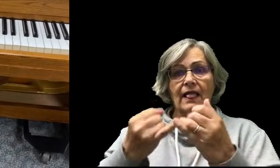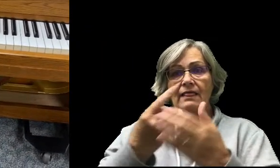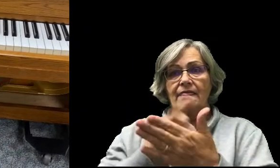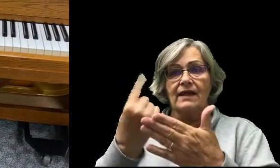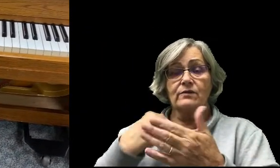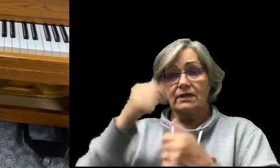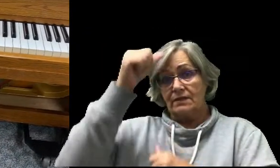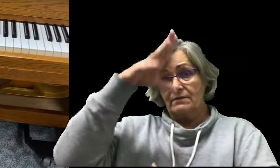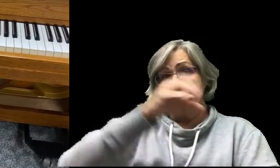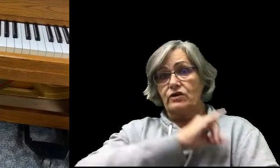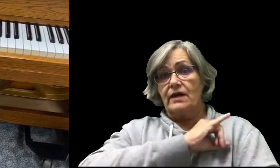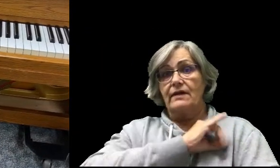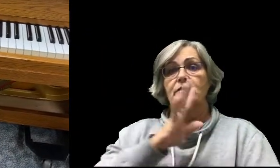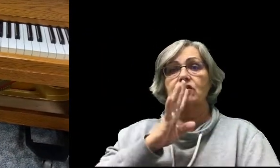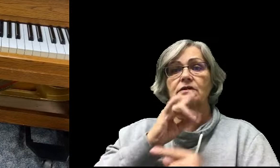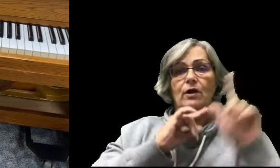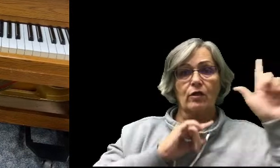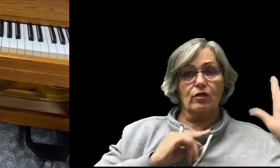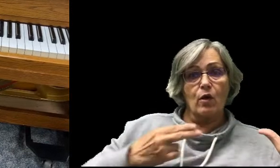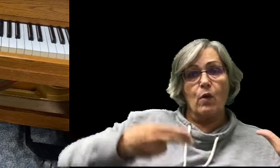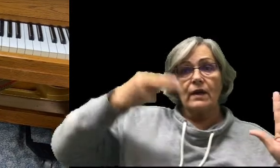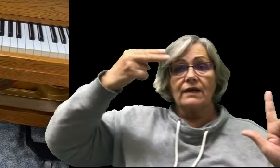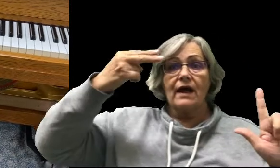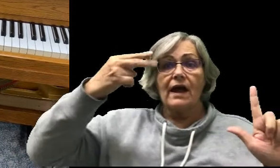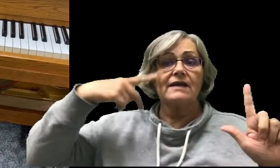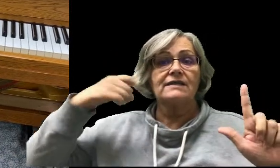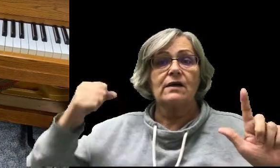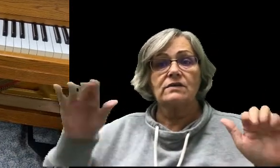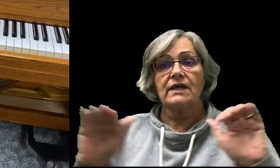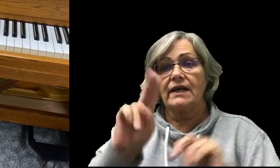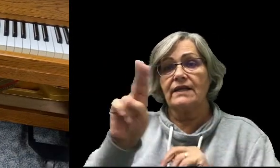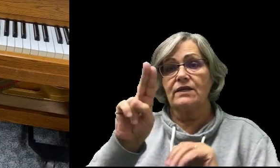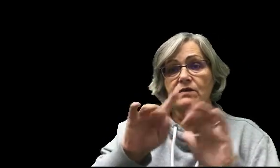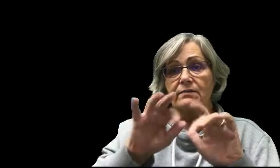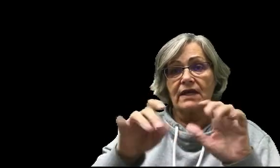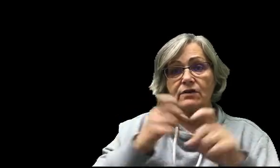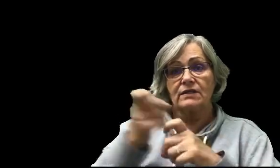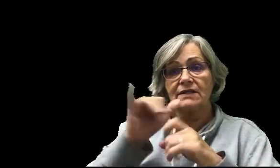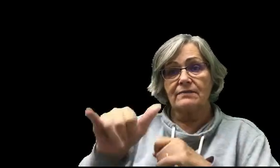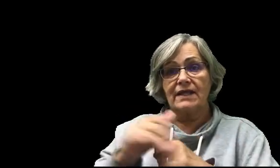Iba talked to you about low and high sounds, and he used a piano to explain it.